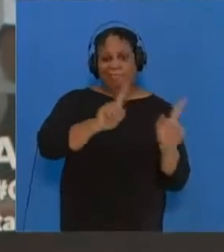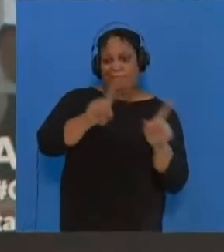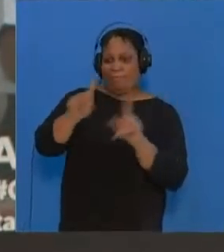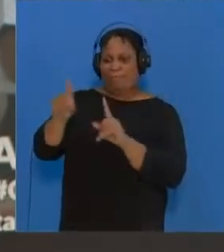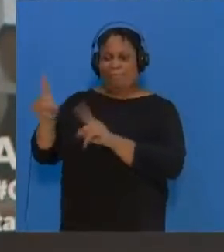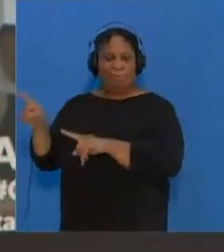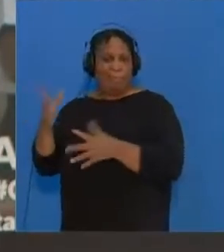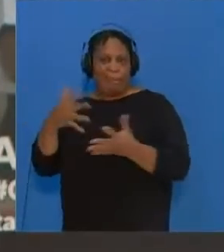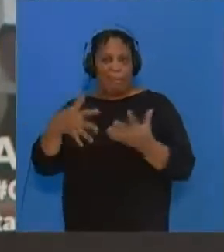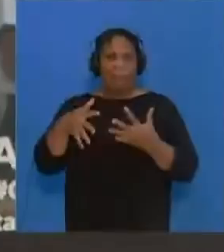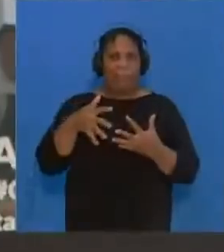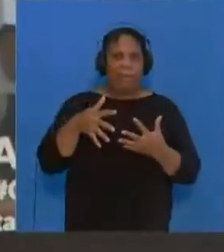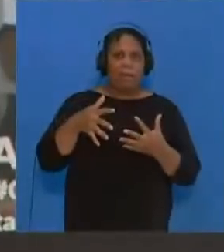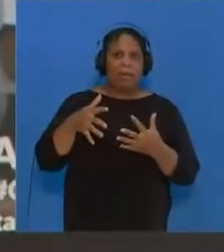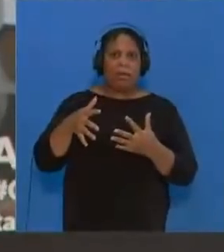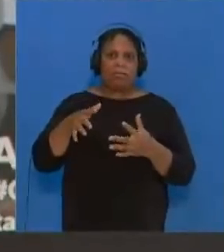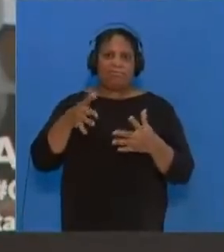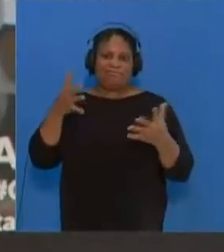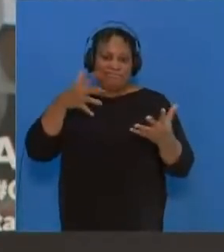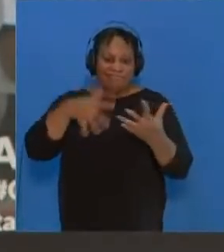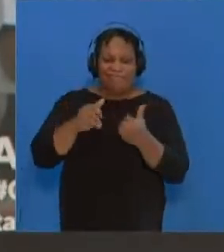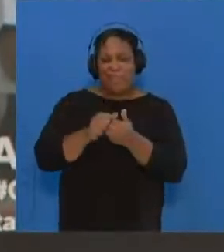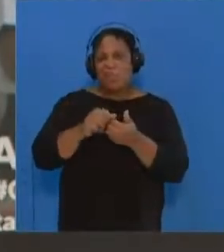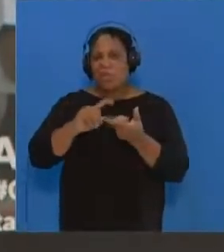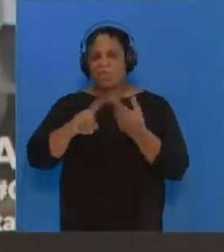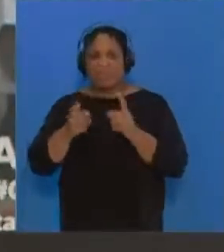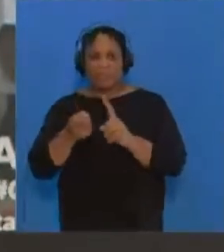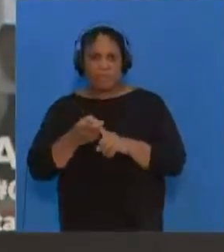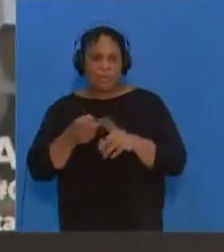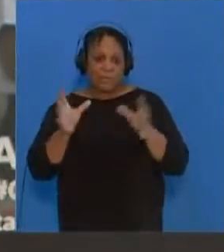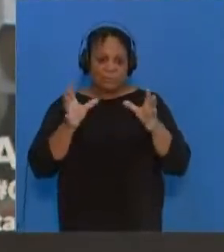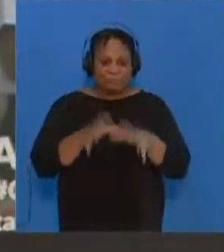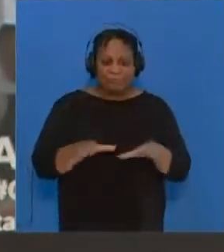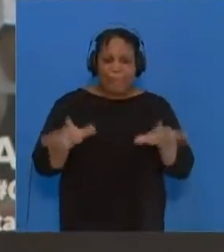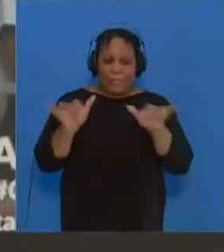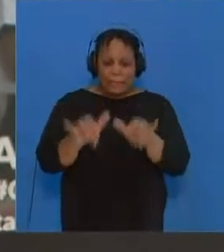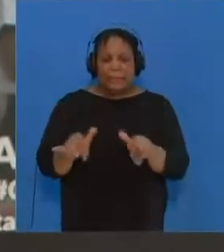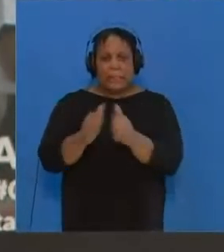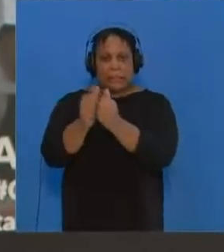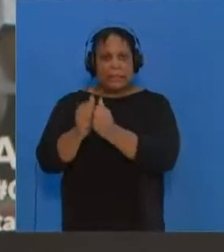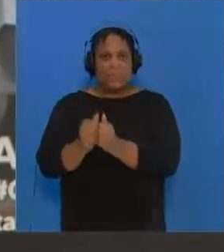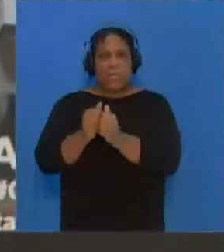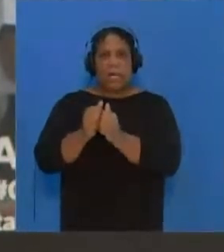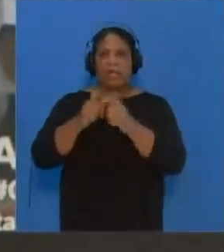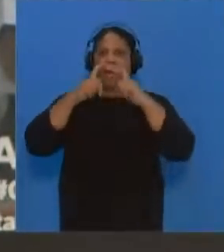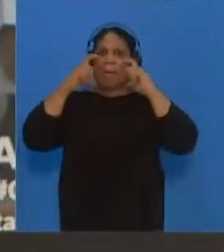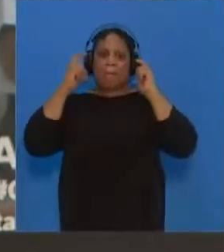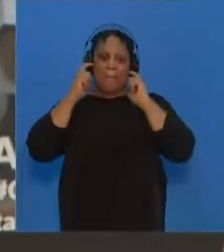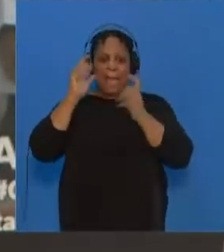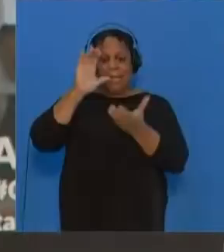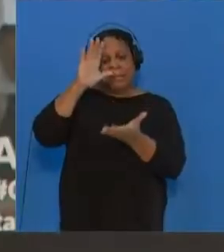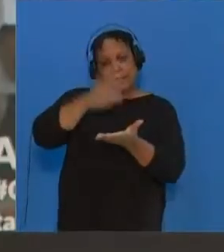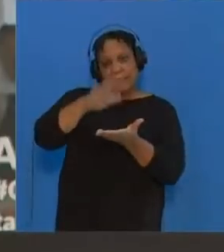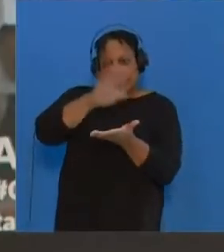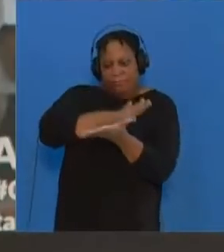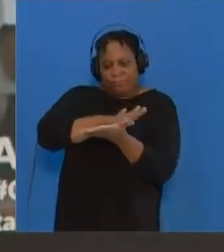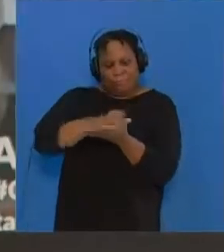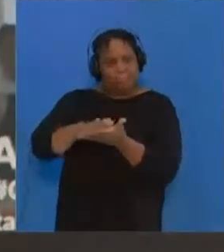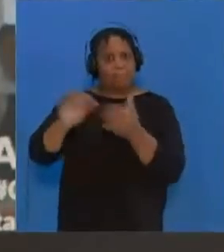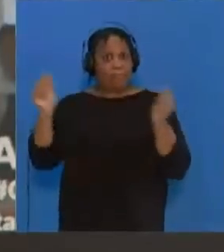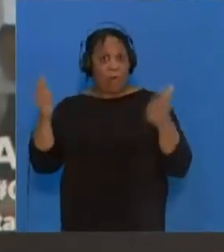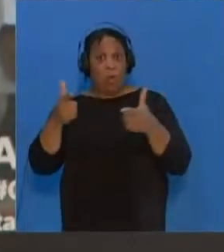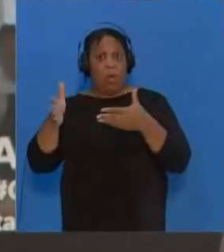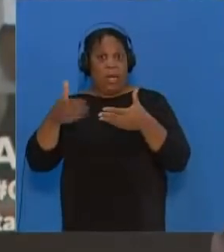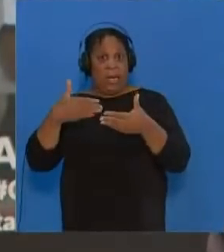hanging out, who are staying with their friends, who are keeping together, who are wearing their masks, who are hand sanitizing, who are doing all those things in our gateway